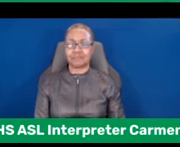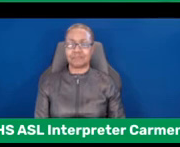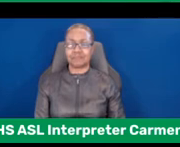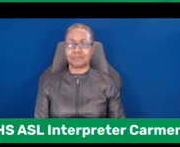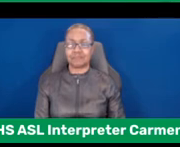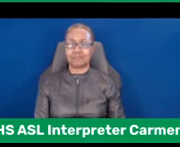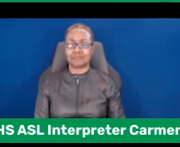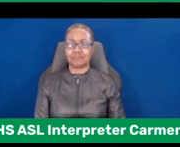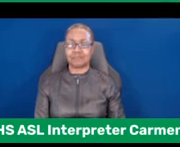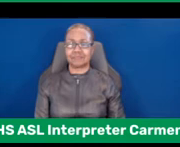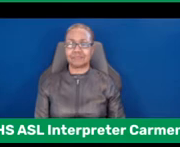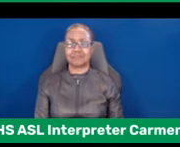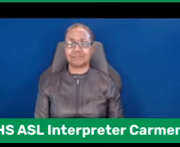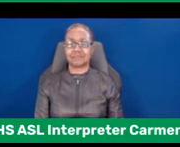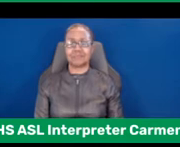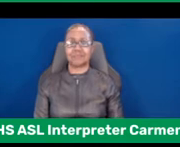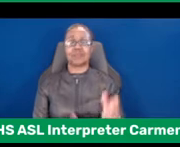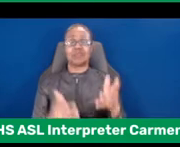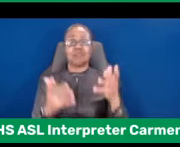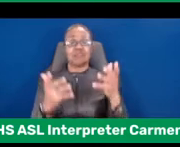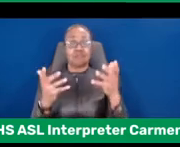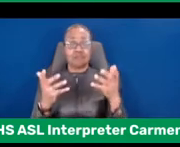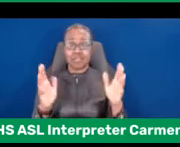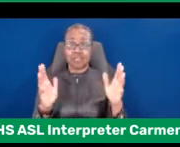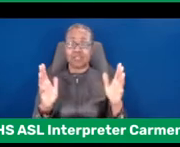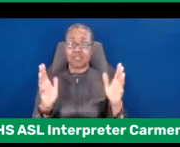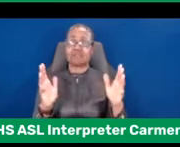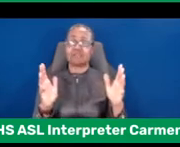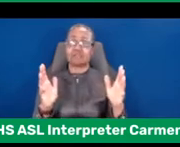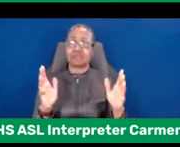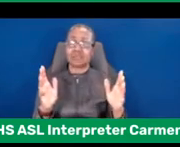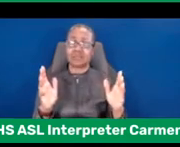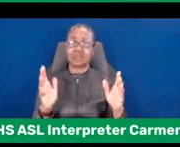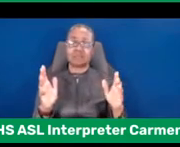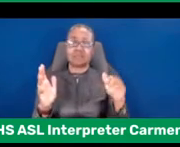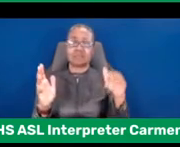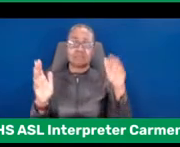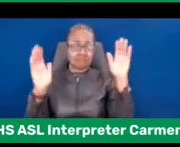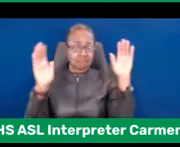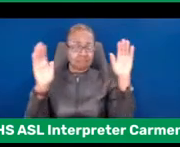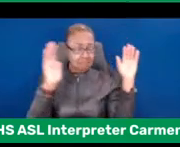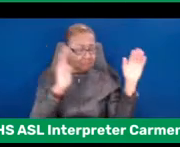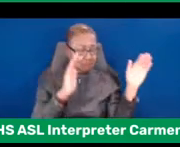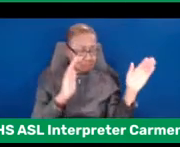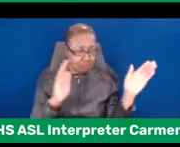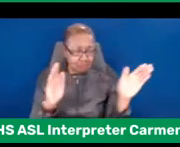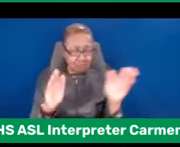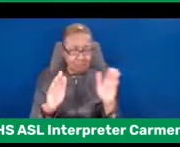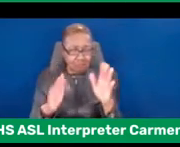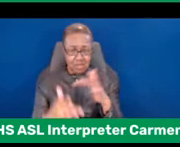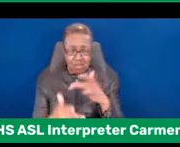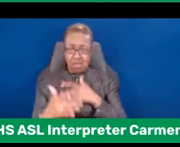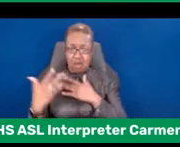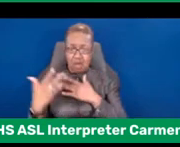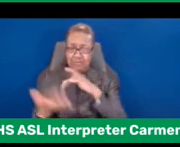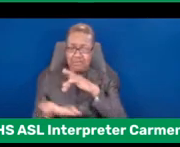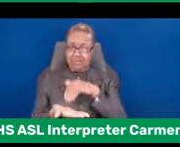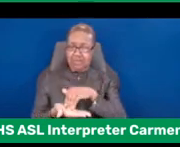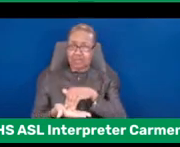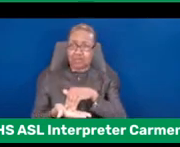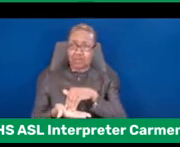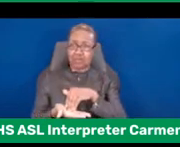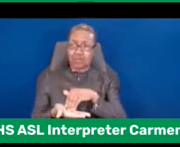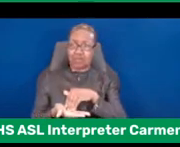When you're finished, I invite you to bring your attention back to your heart center. Remind yourself that your whole